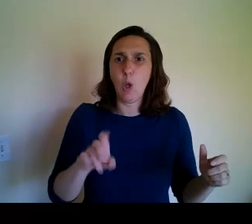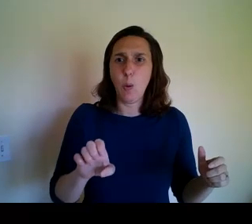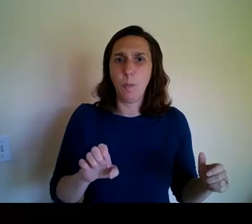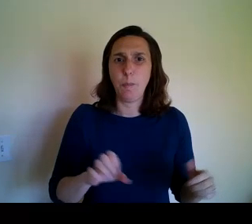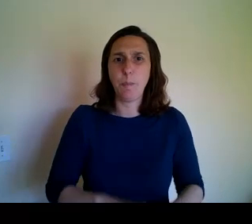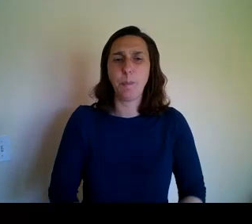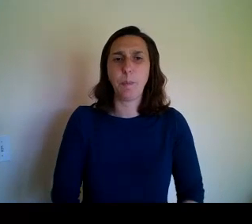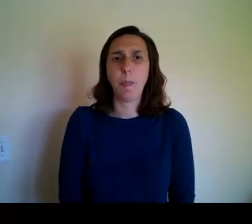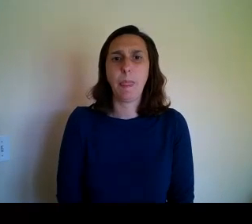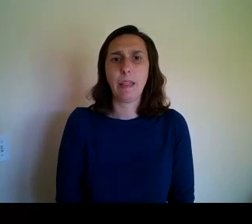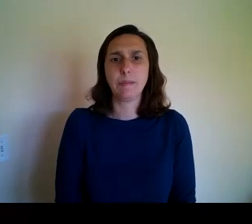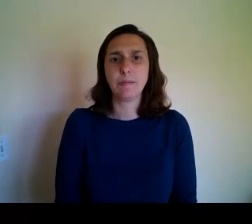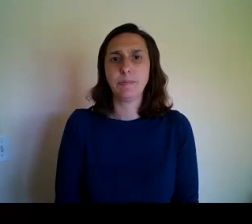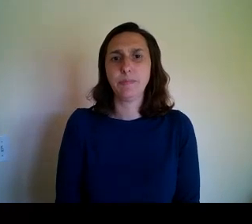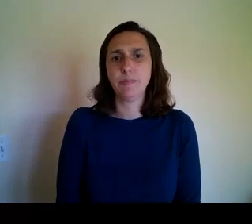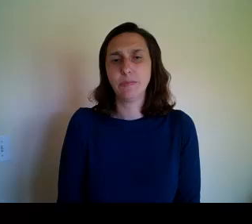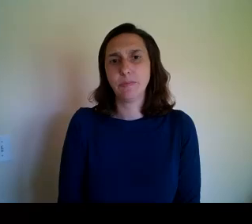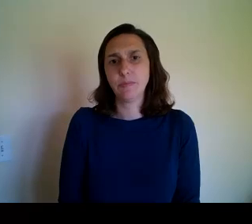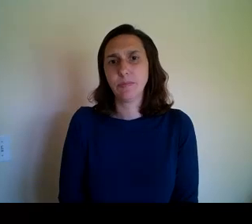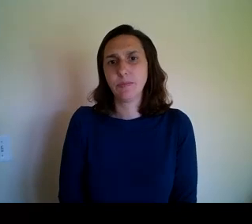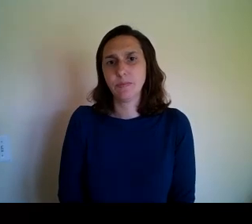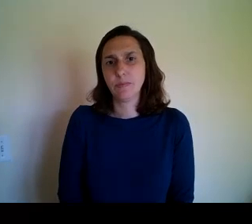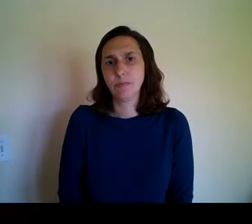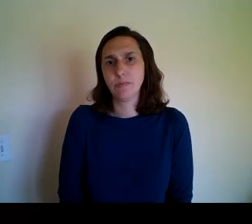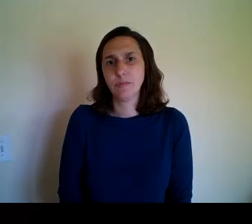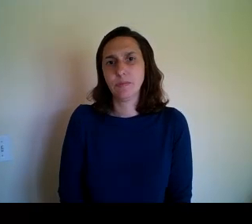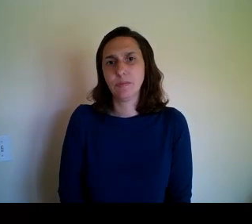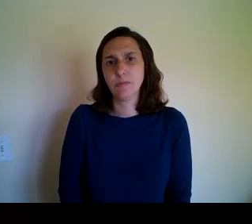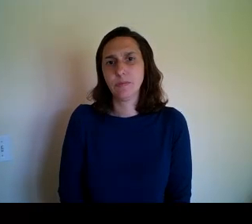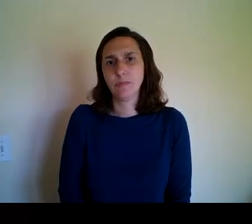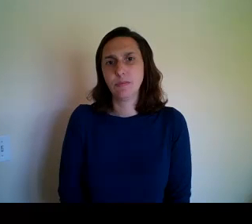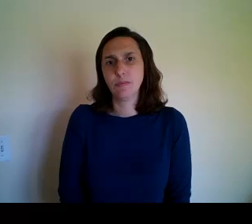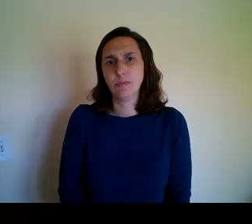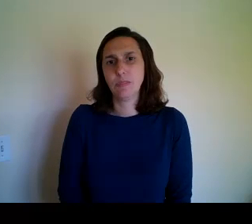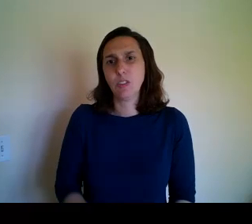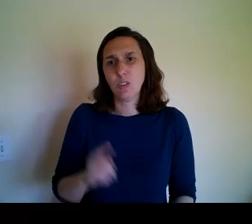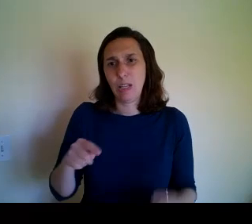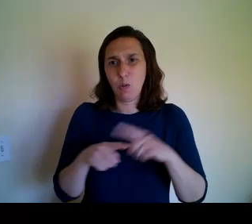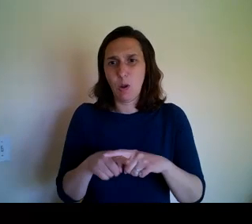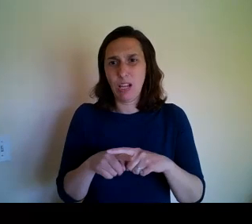zero. In fact, they intersect somewhere in the 15,000s.